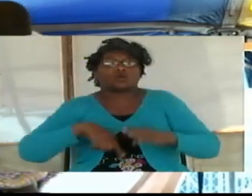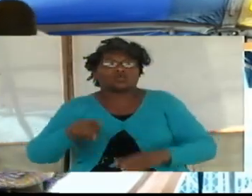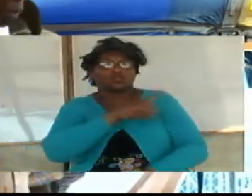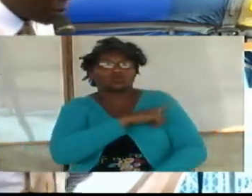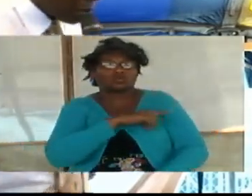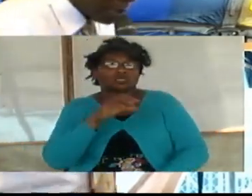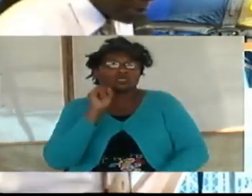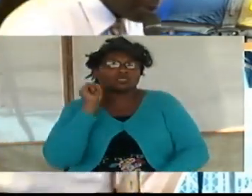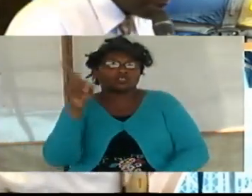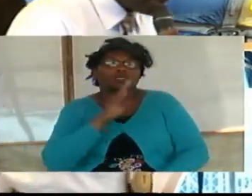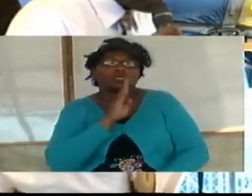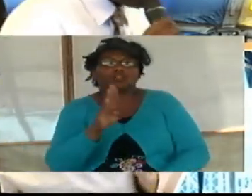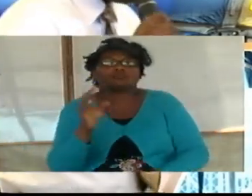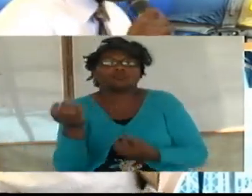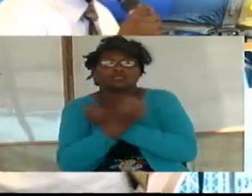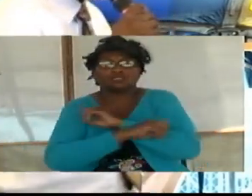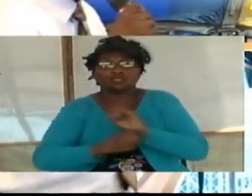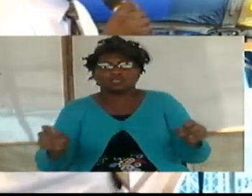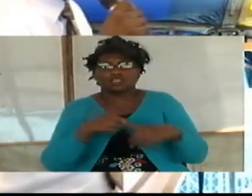outside the door,